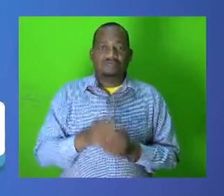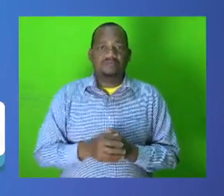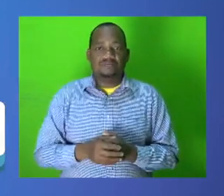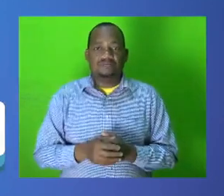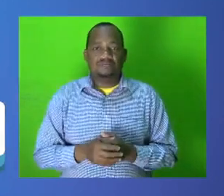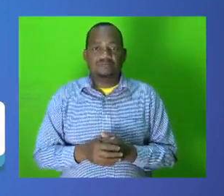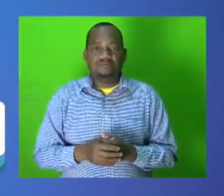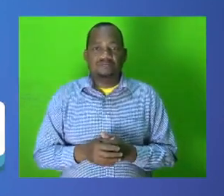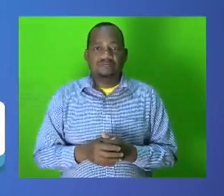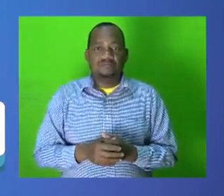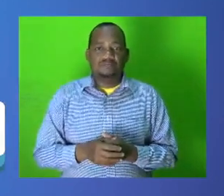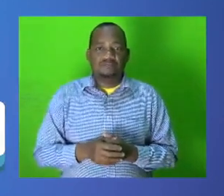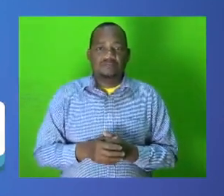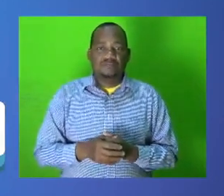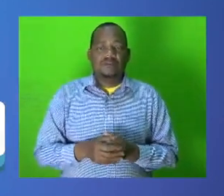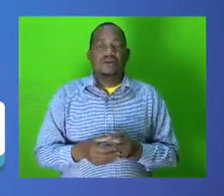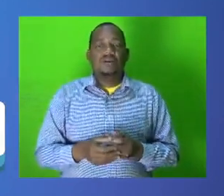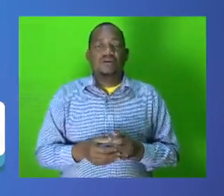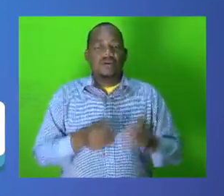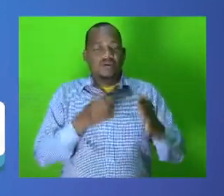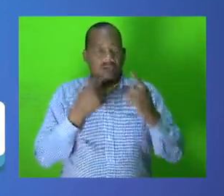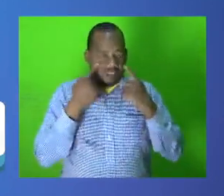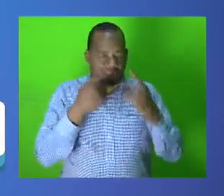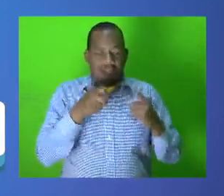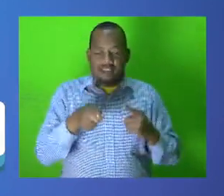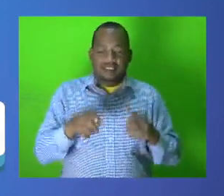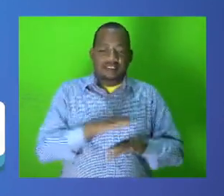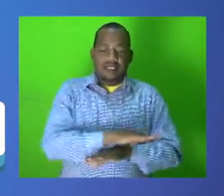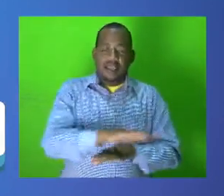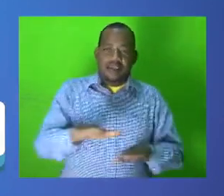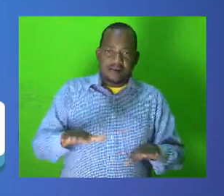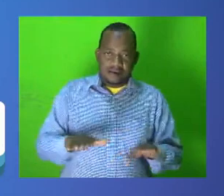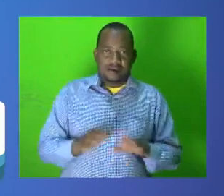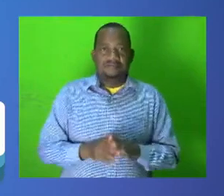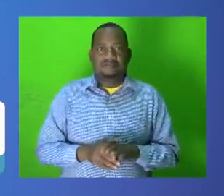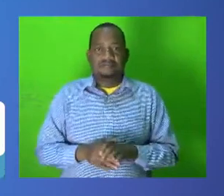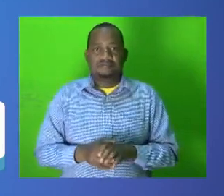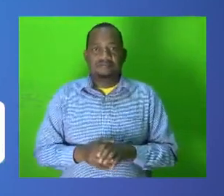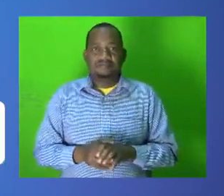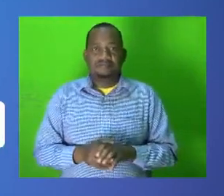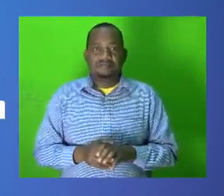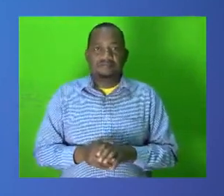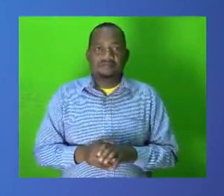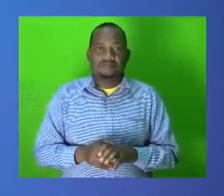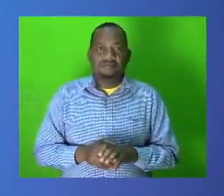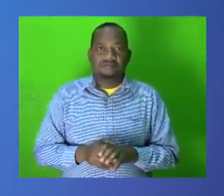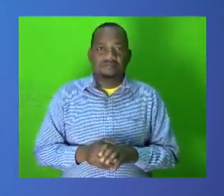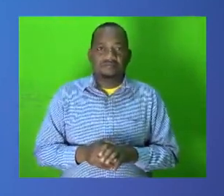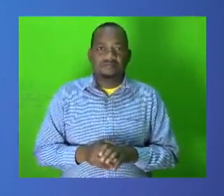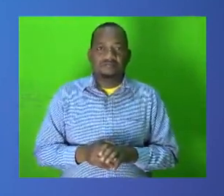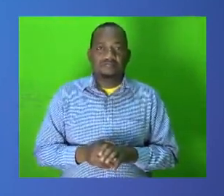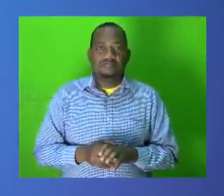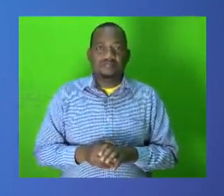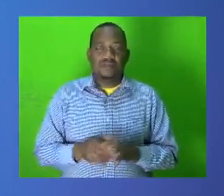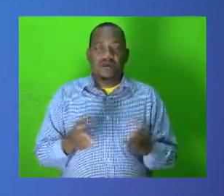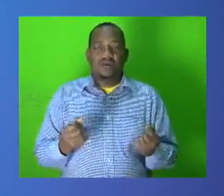Can you mention the objective of research, of studying research? Who can